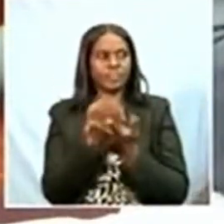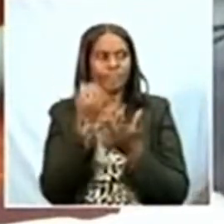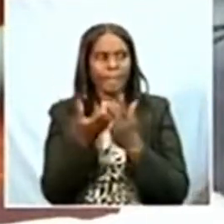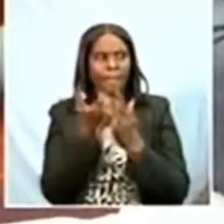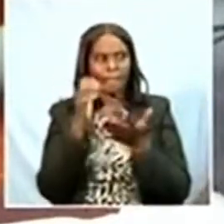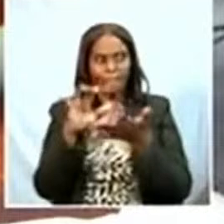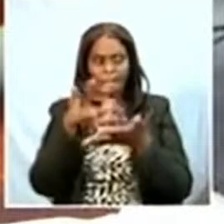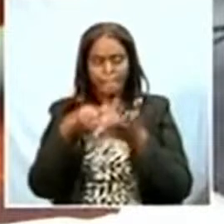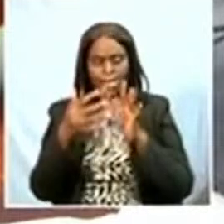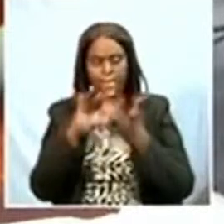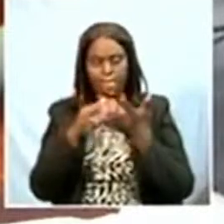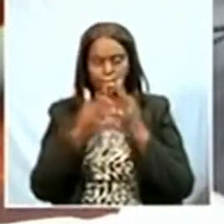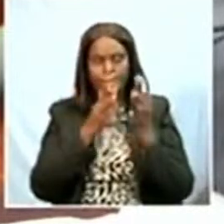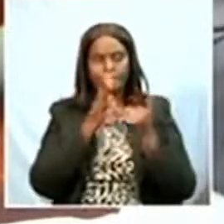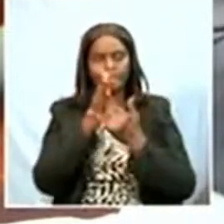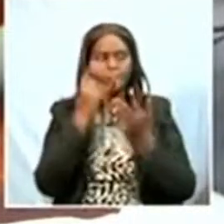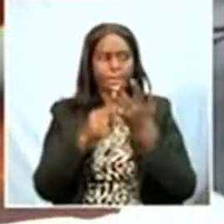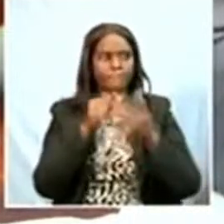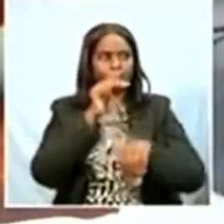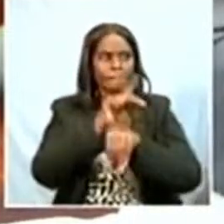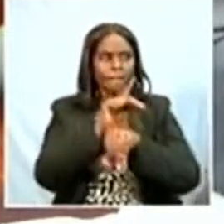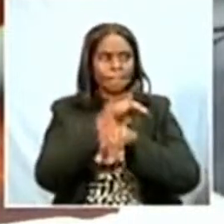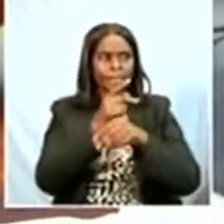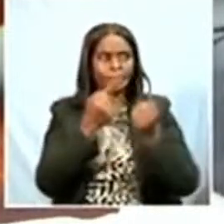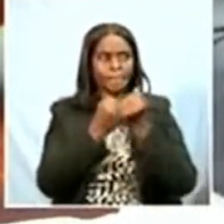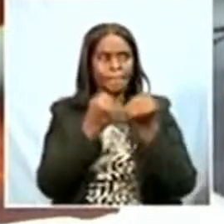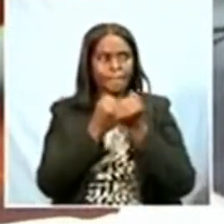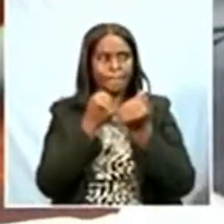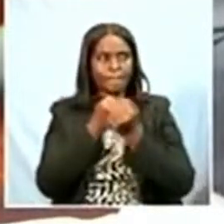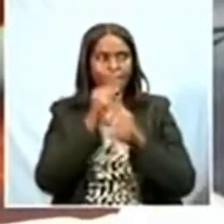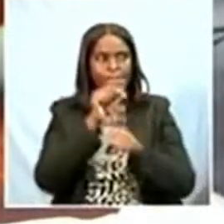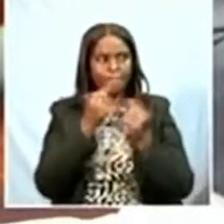integration through supporting projects that